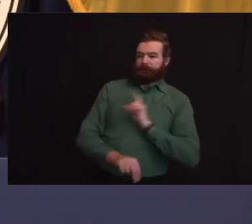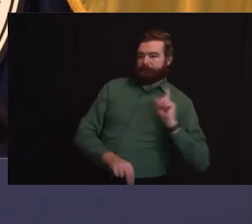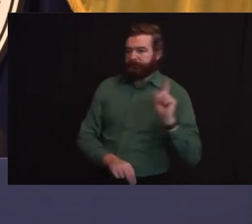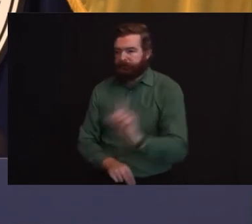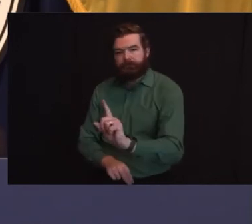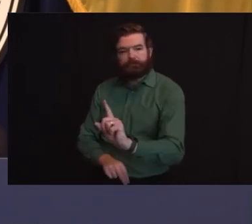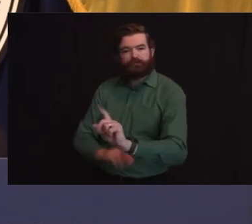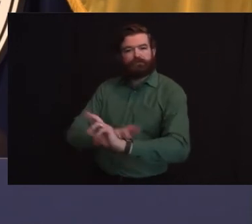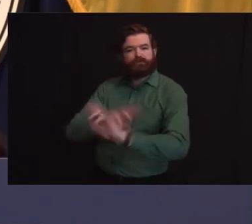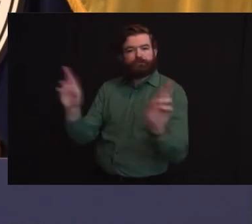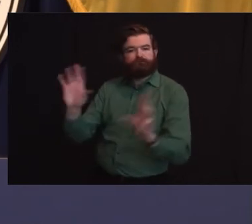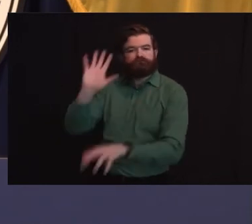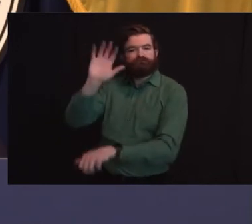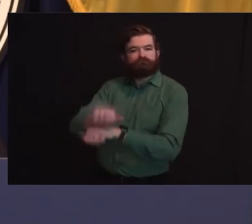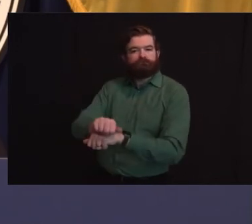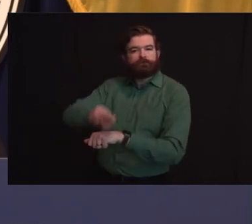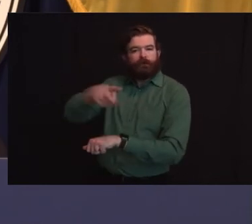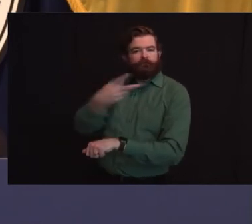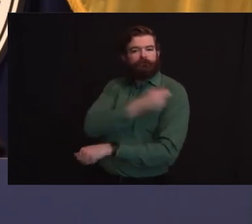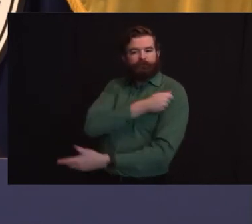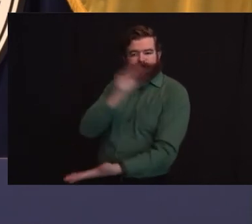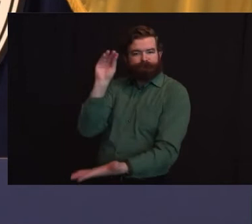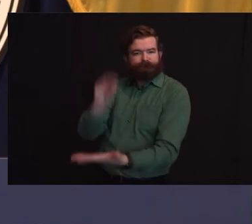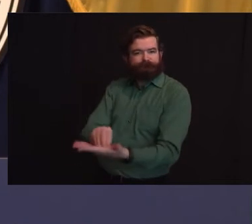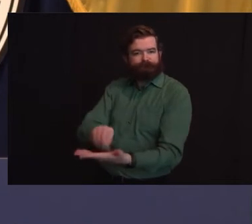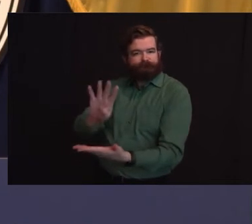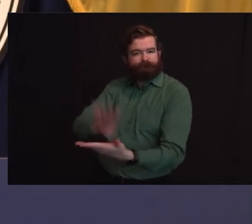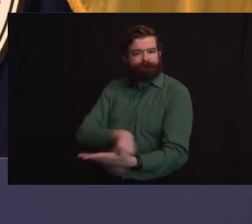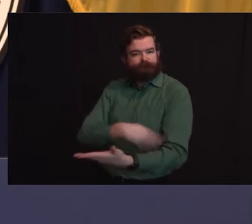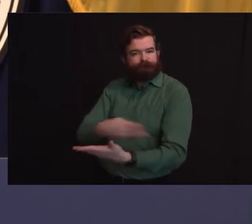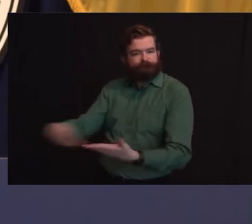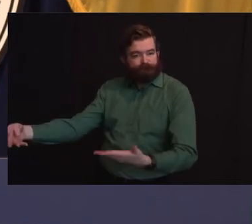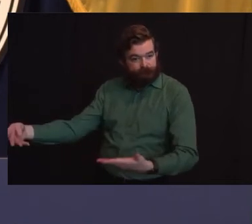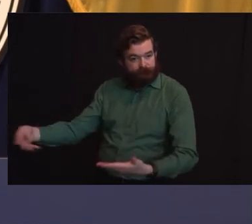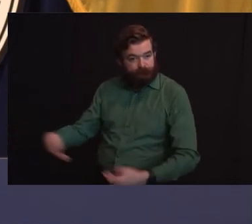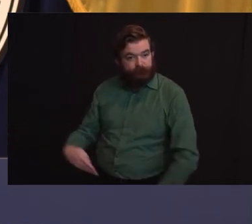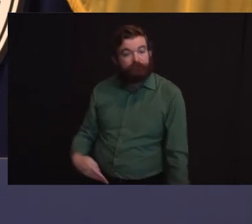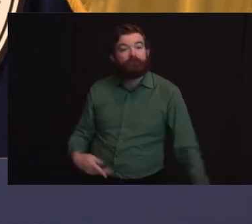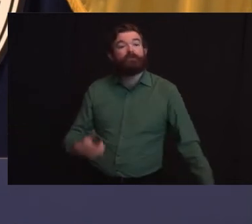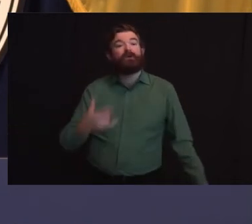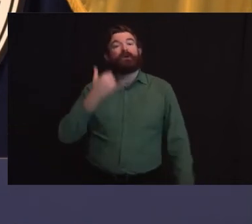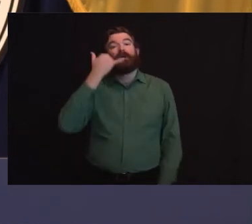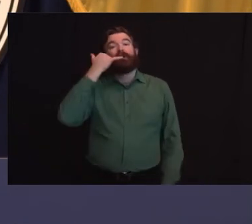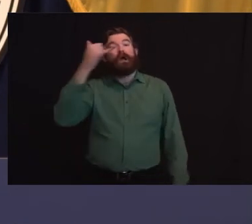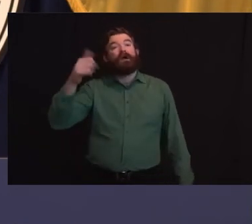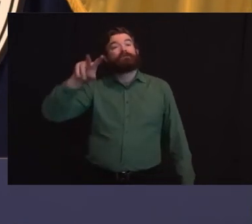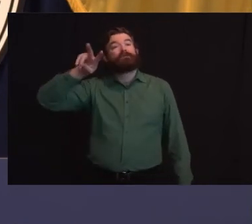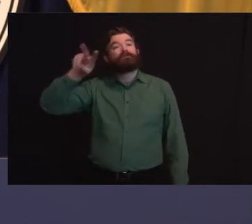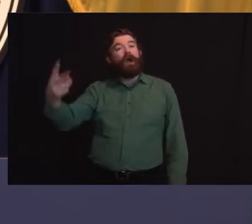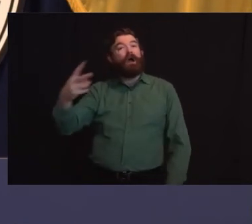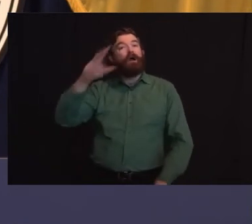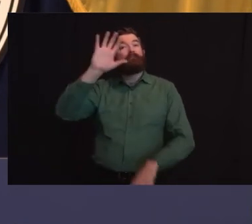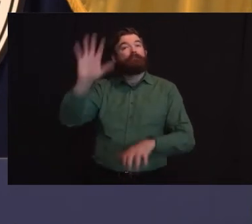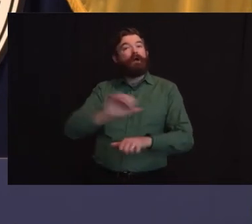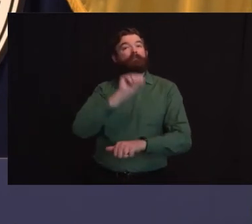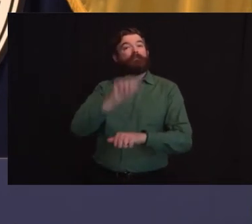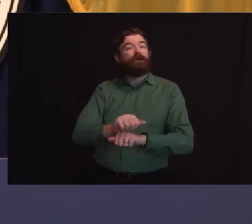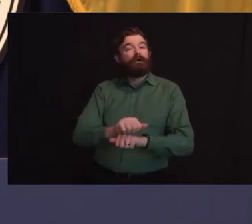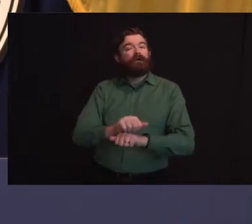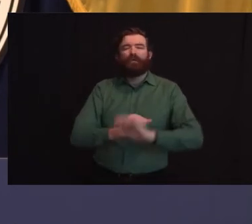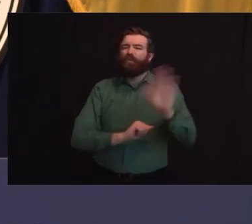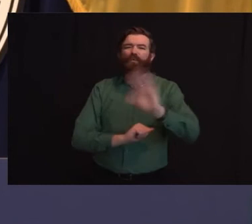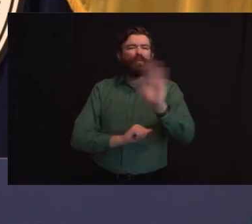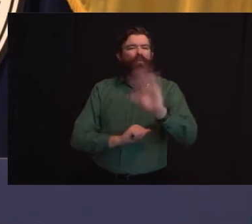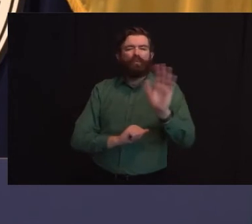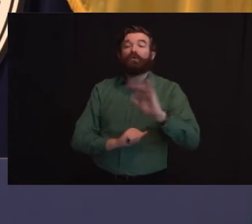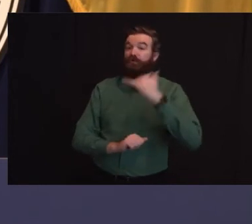get you to the location and then have that to happen on the spot, but we'll come back to you. I'm not sure about expanding it, David. I mean,